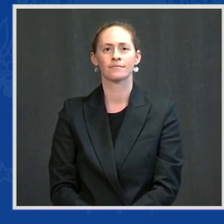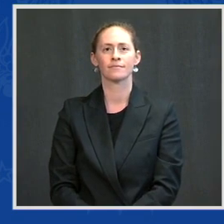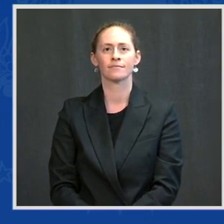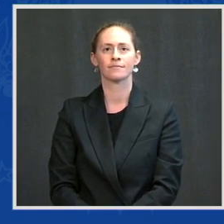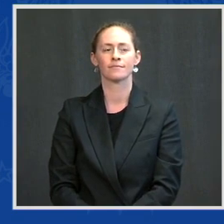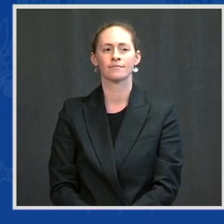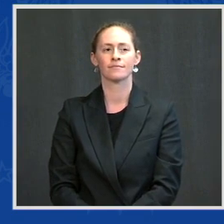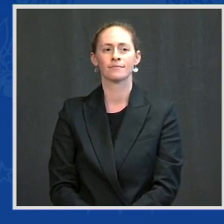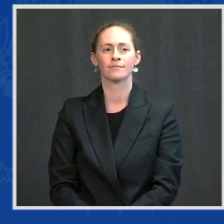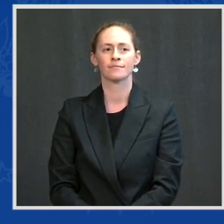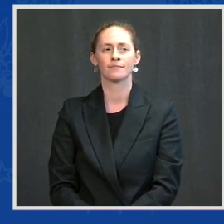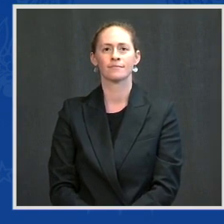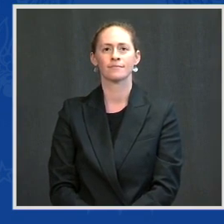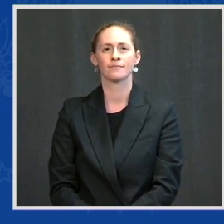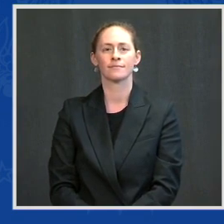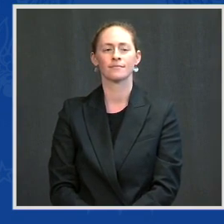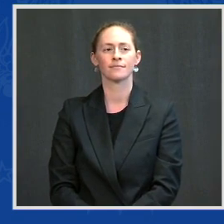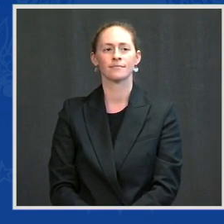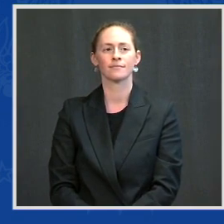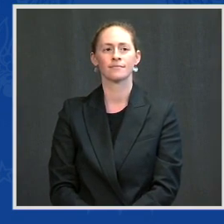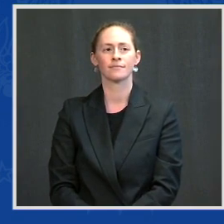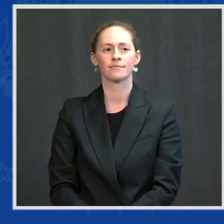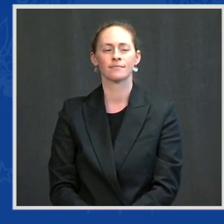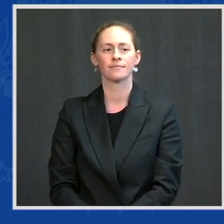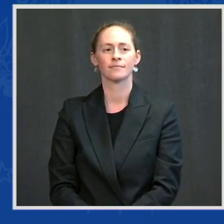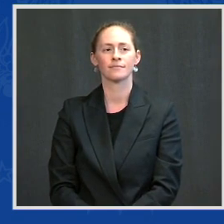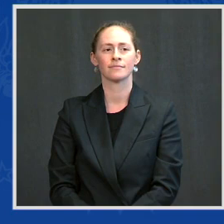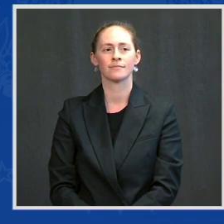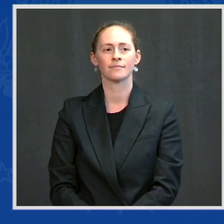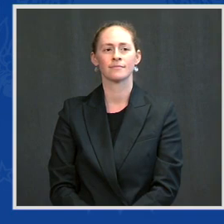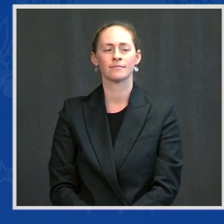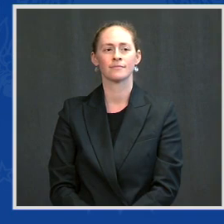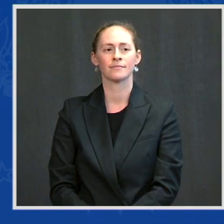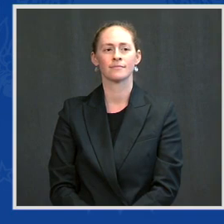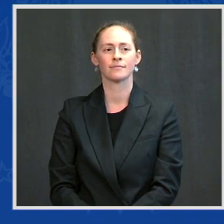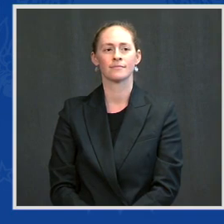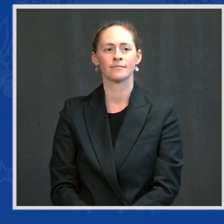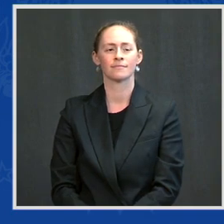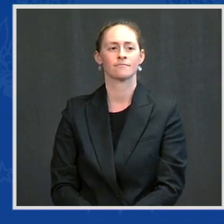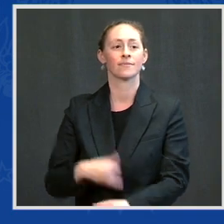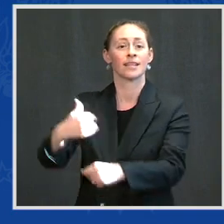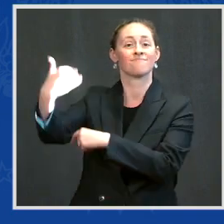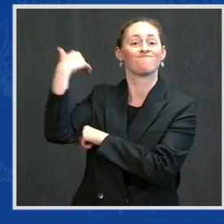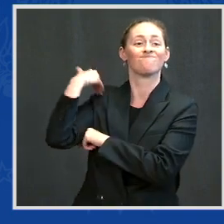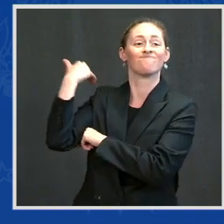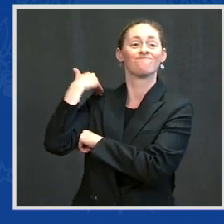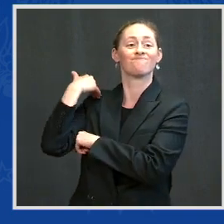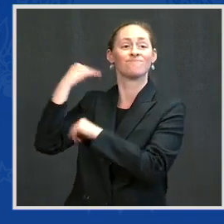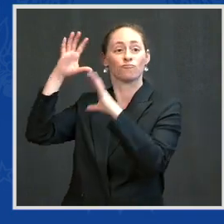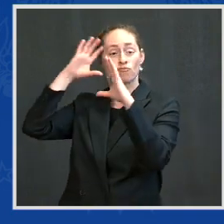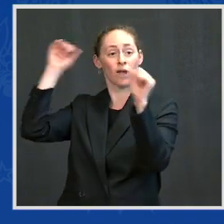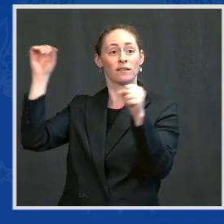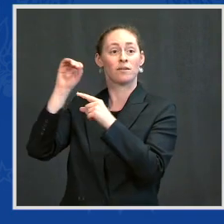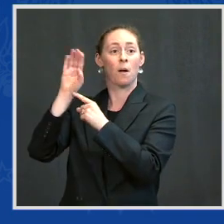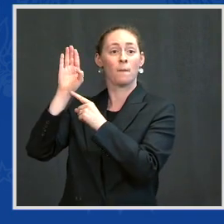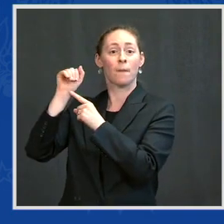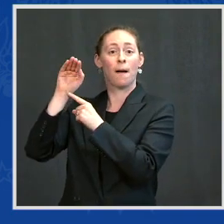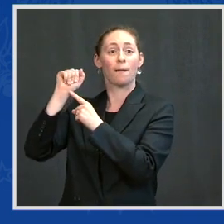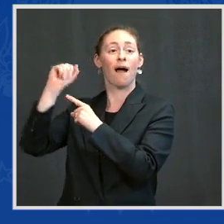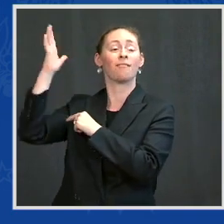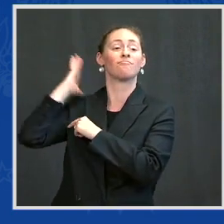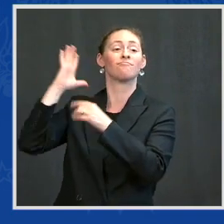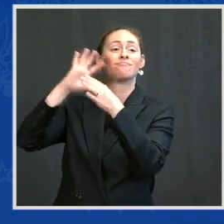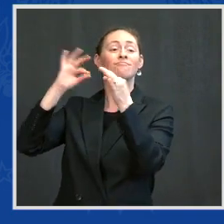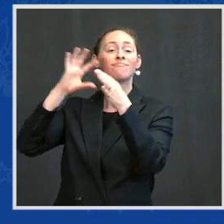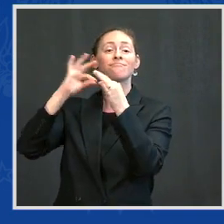of objects in the skies, these unidentified aerial phenomenon, and he says we don't know exactly what they